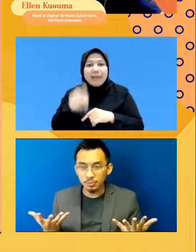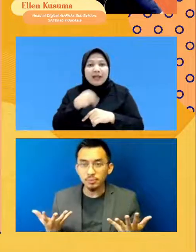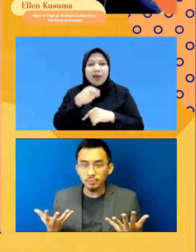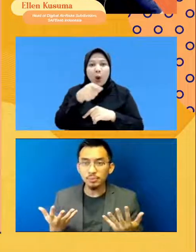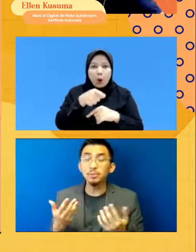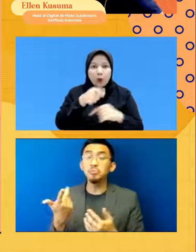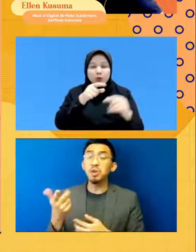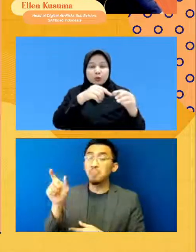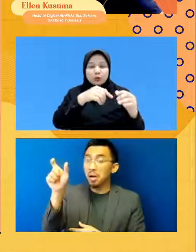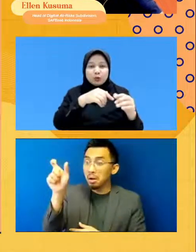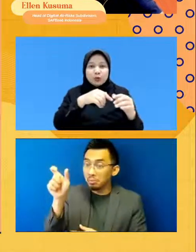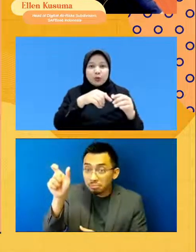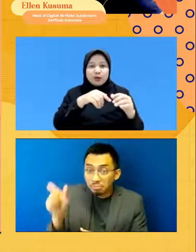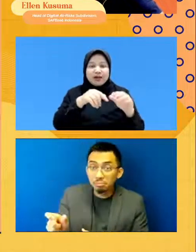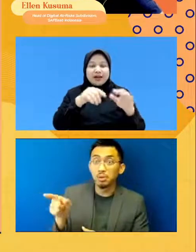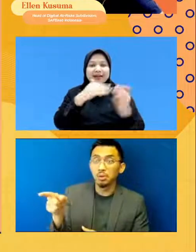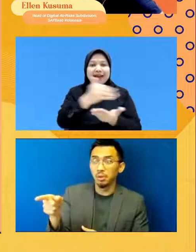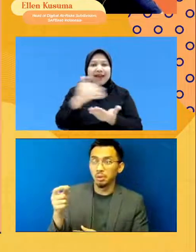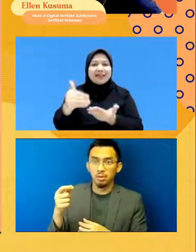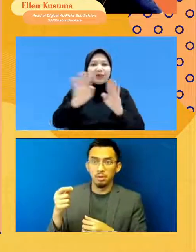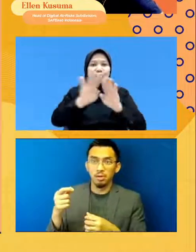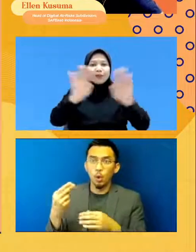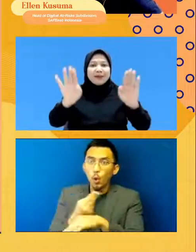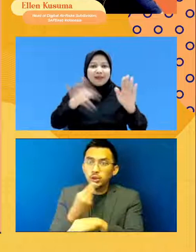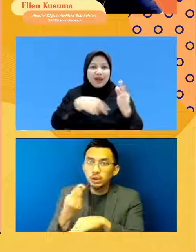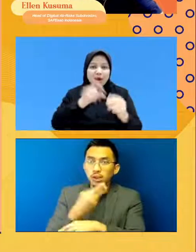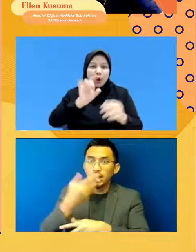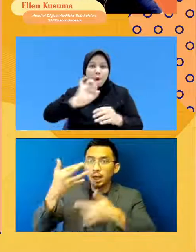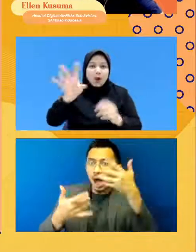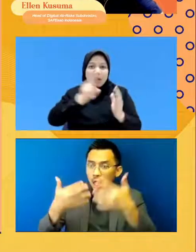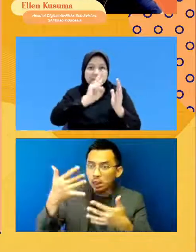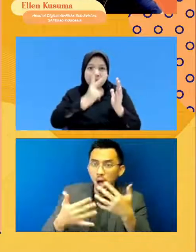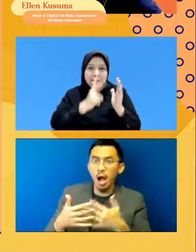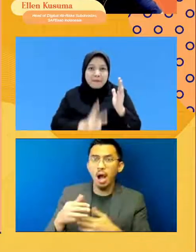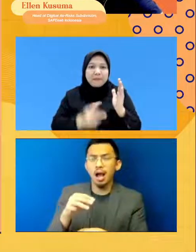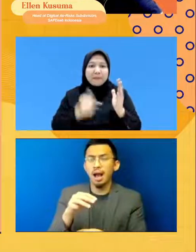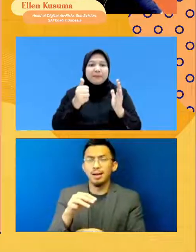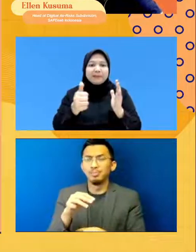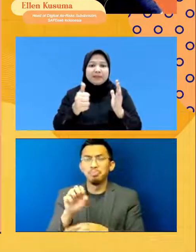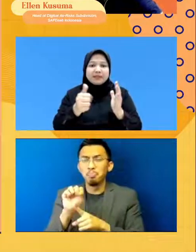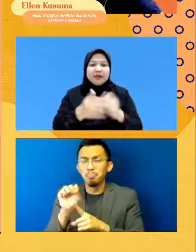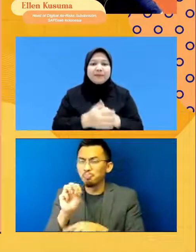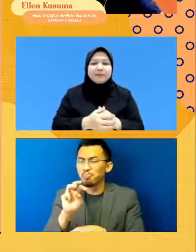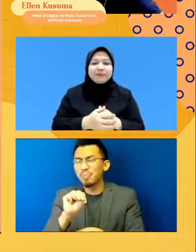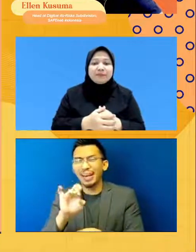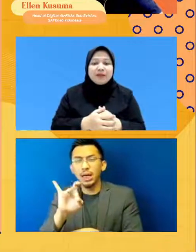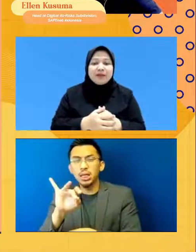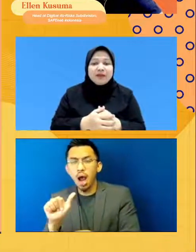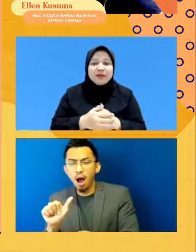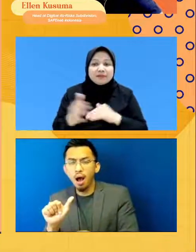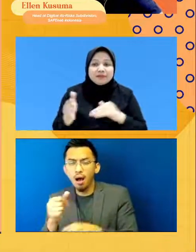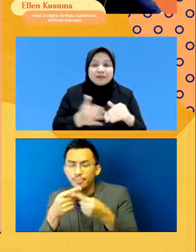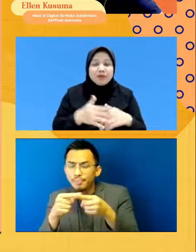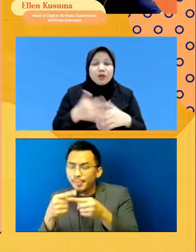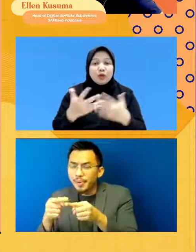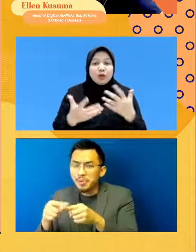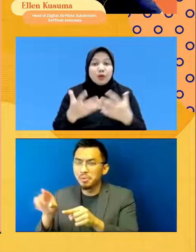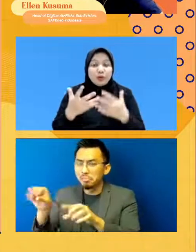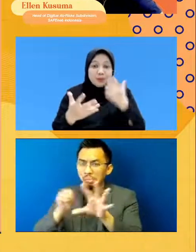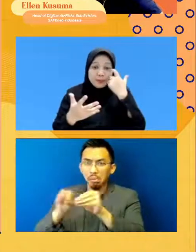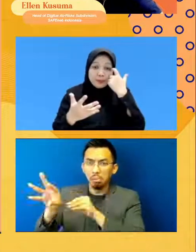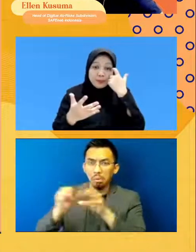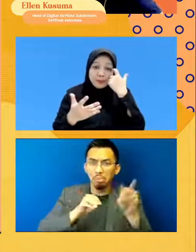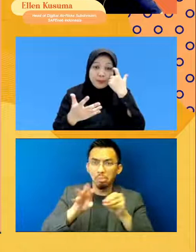multimedia data, right? And there is also a type of surveillance. And there is other attacks such as cyber torture or online